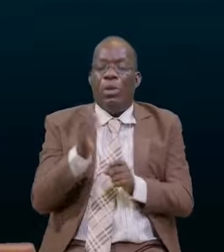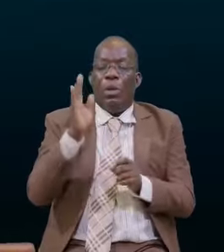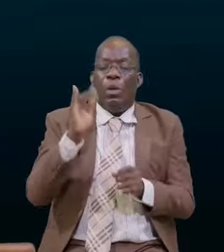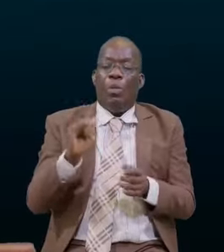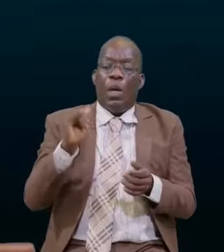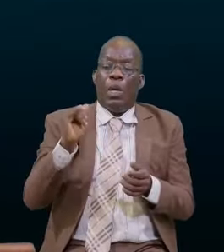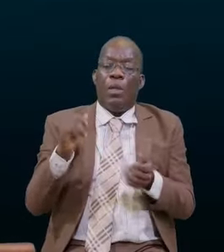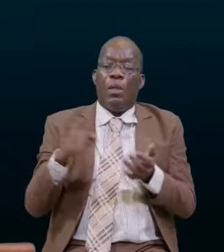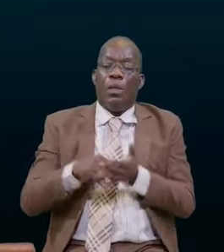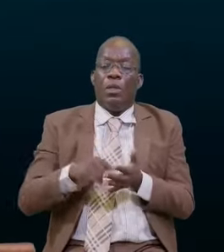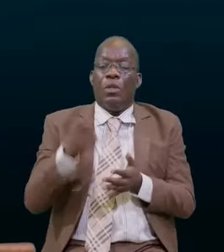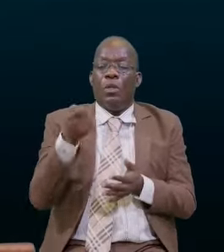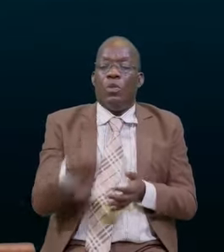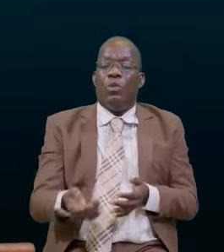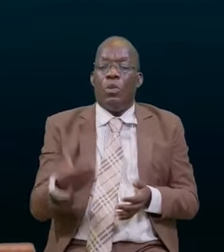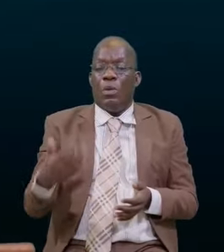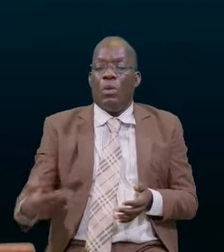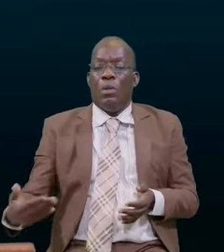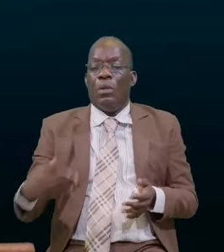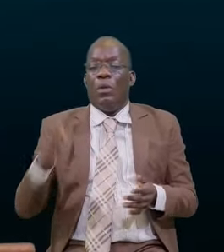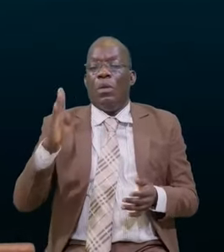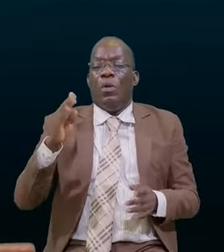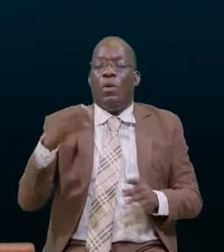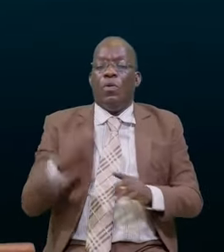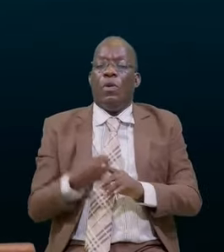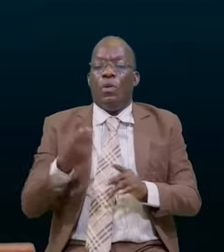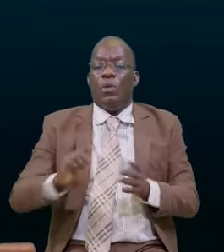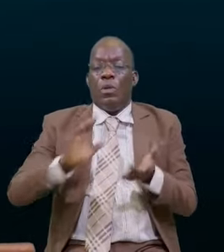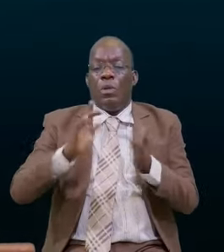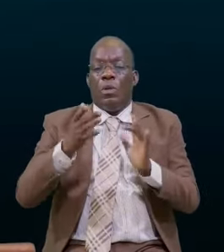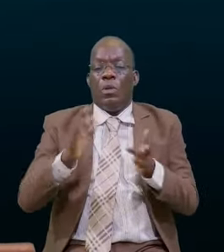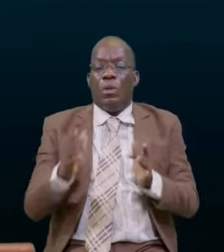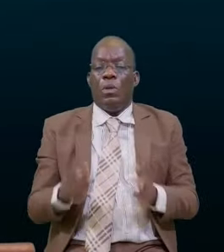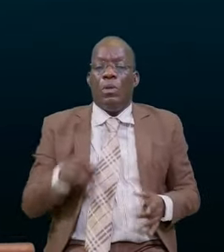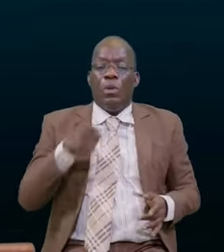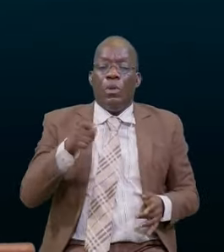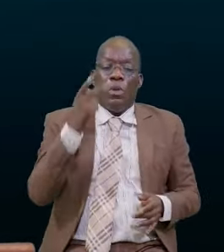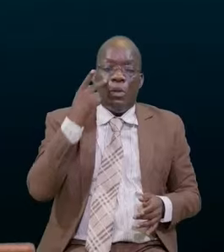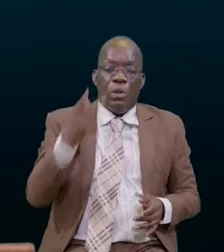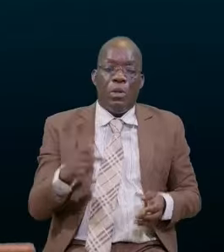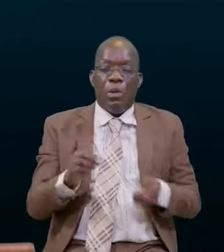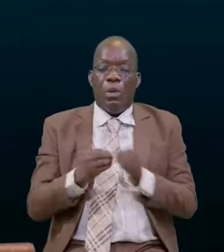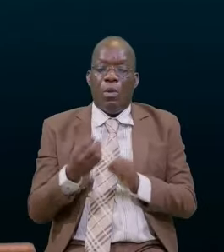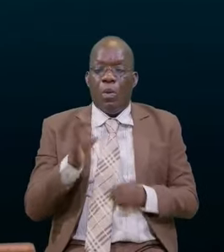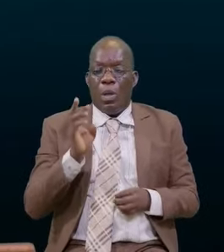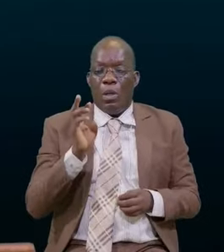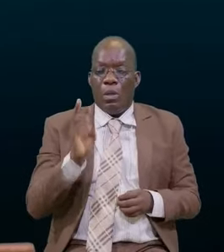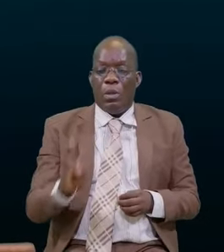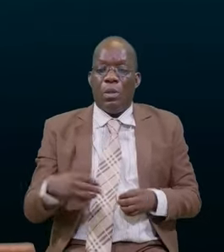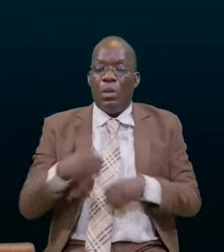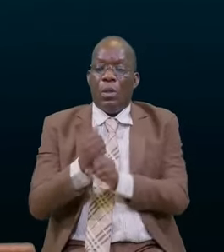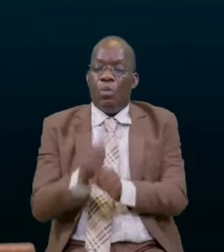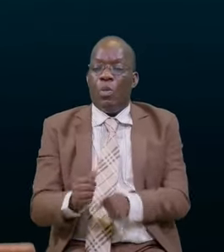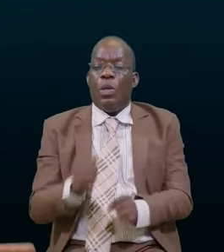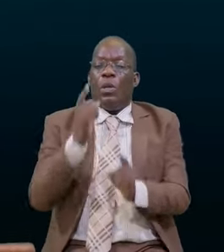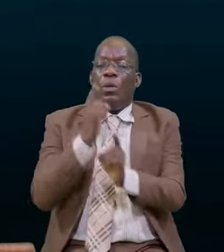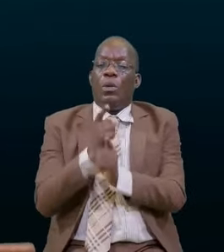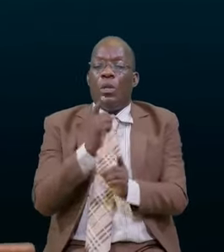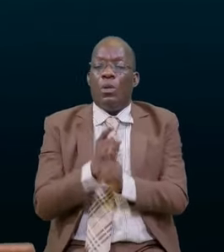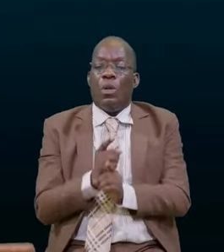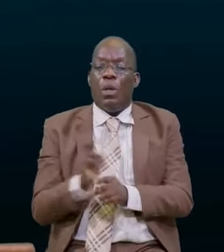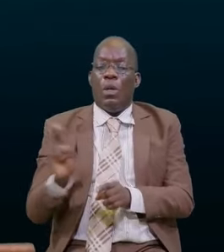foxes from the social media and we see number six make regular use of